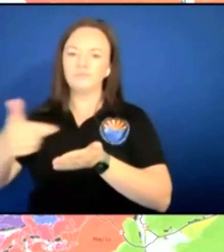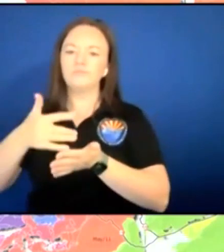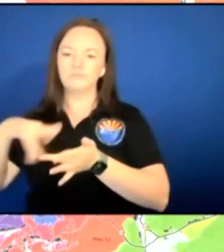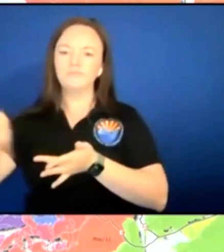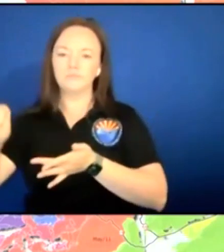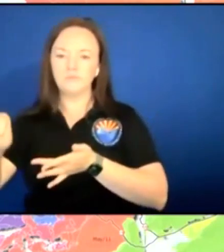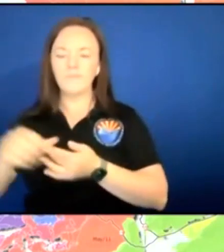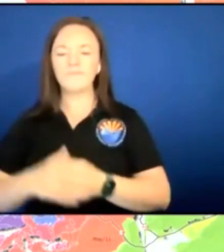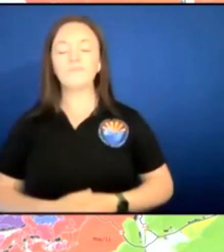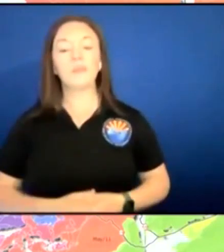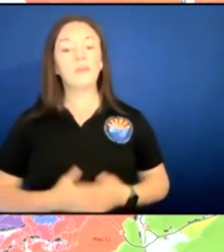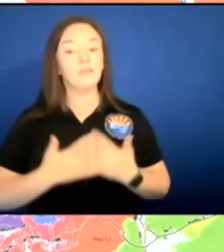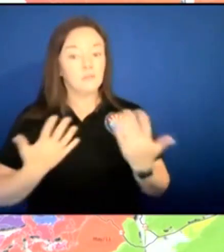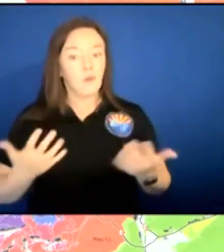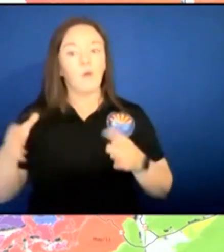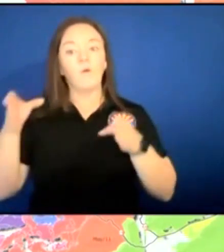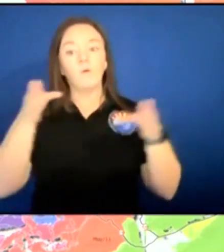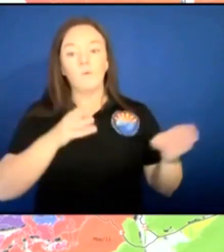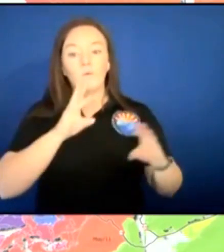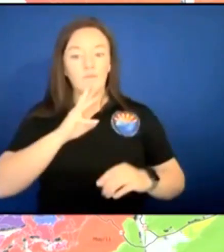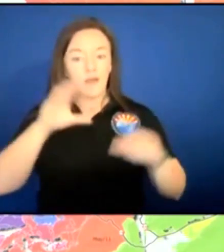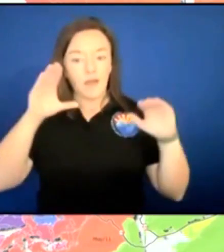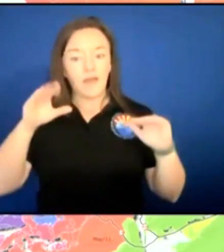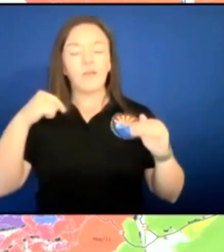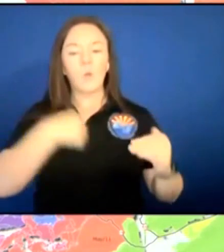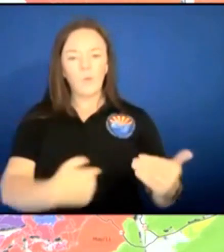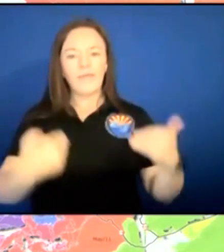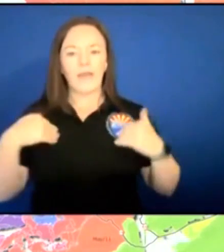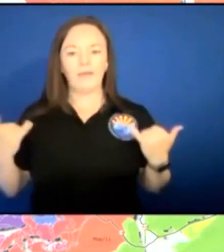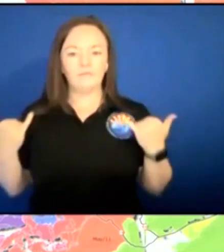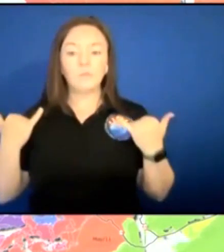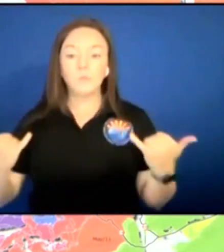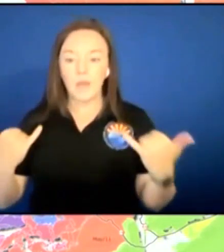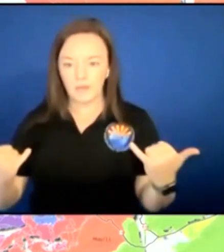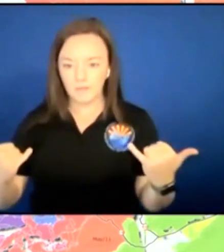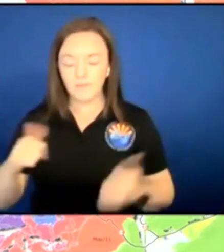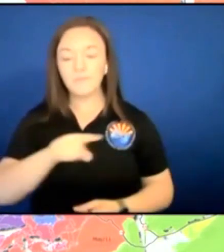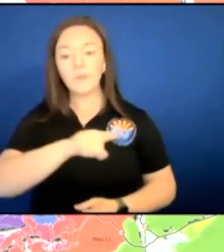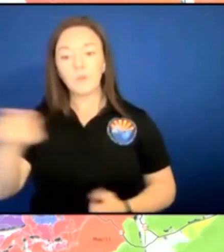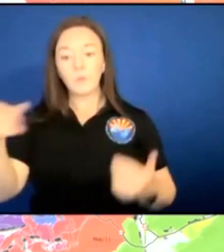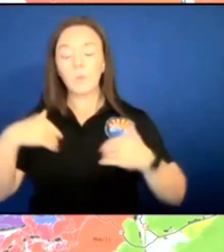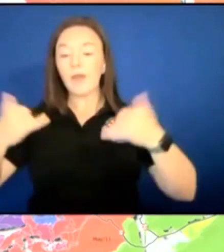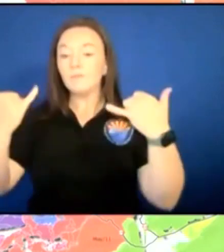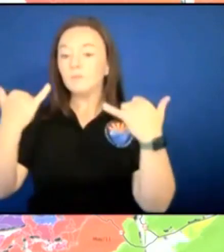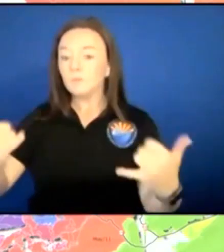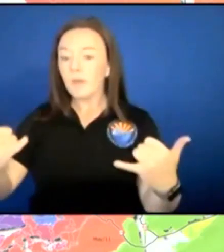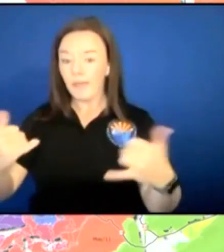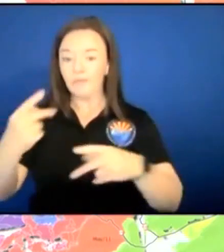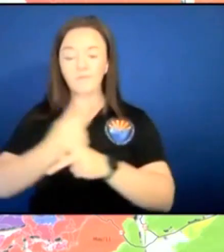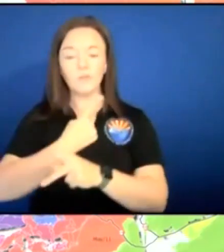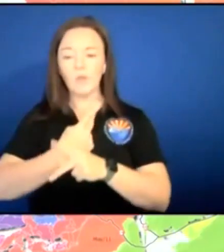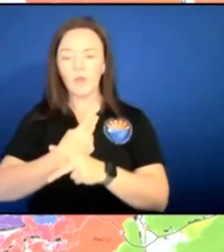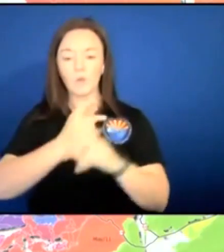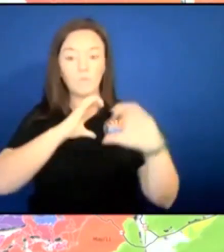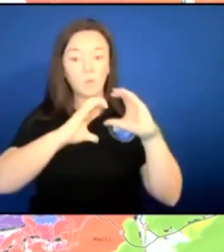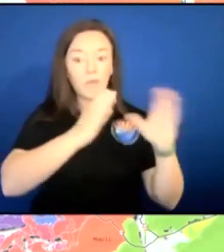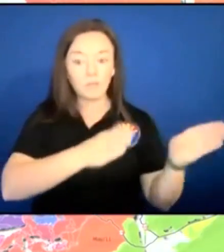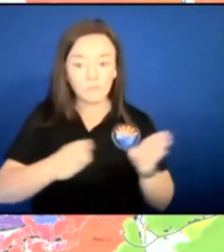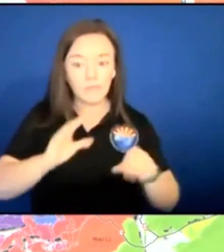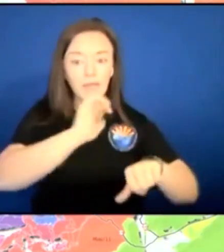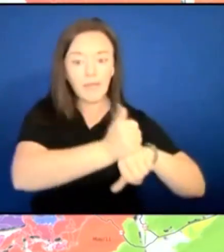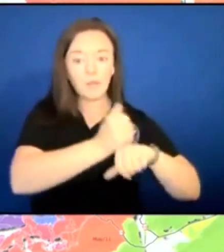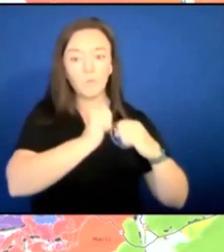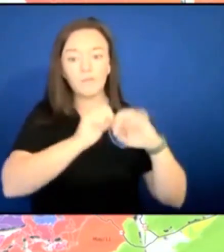all have today, to figure out what needs to be done around your place, or with your communications plans, with